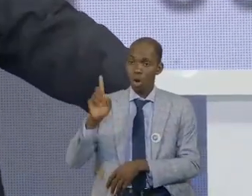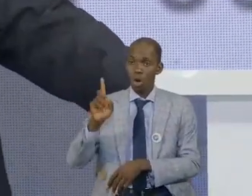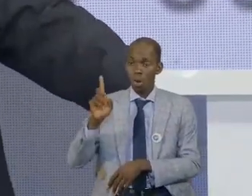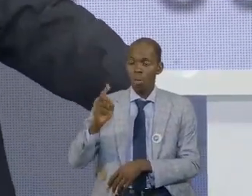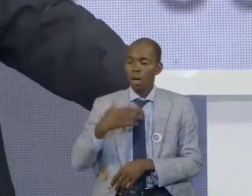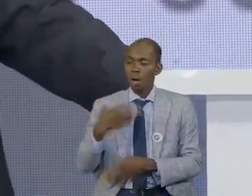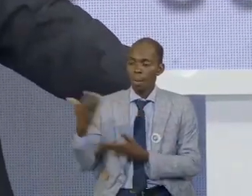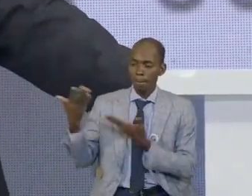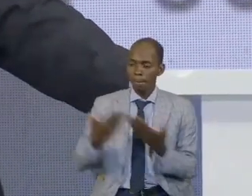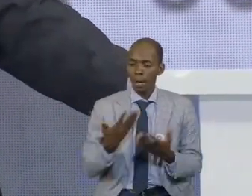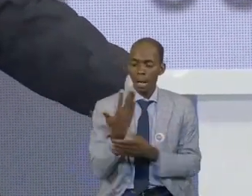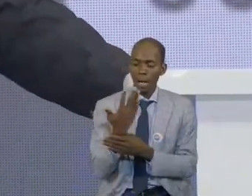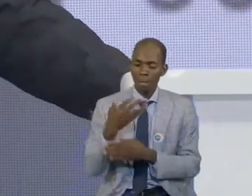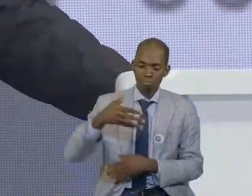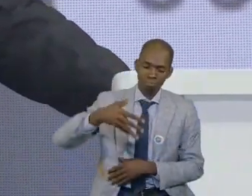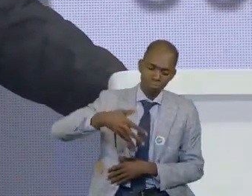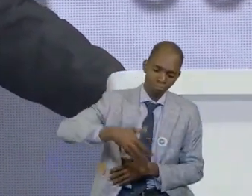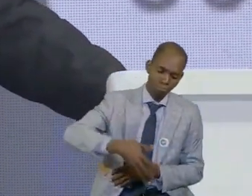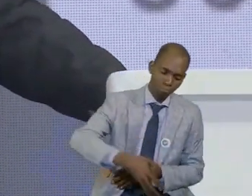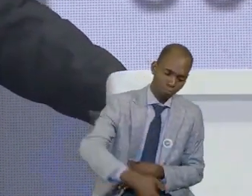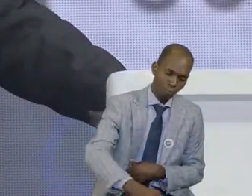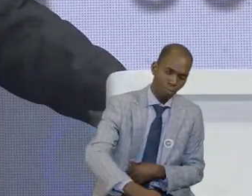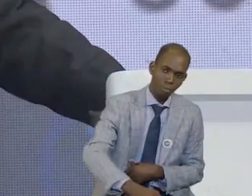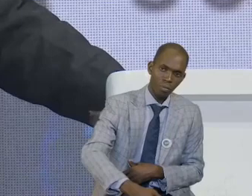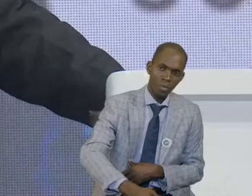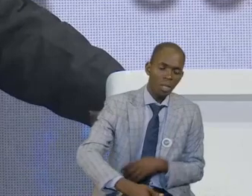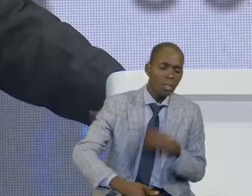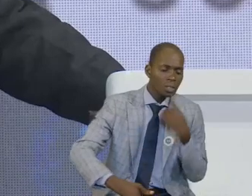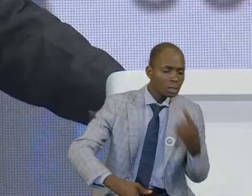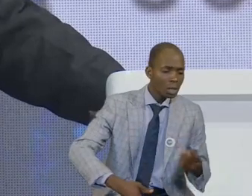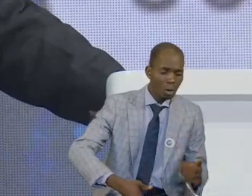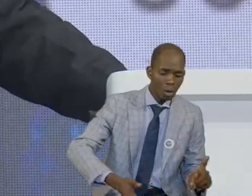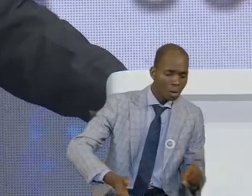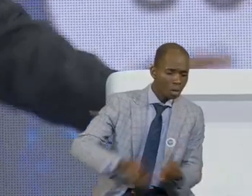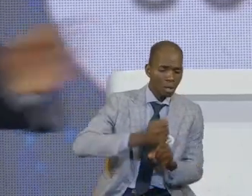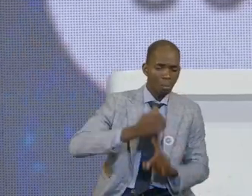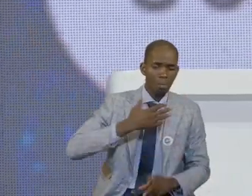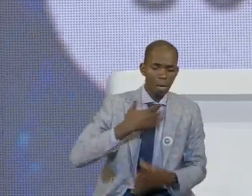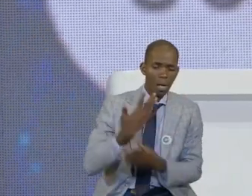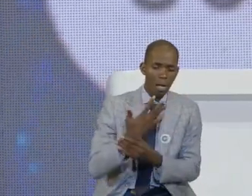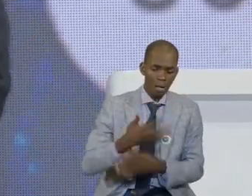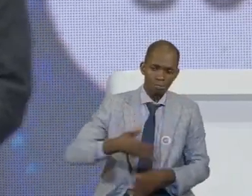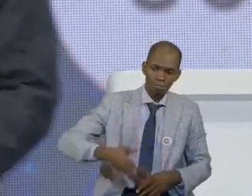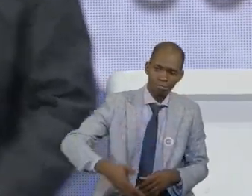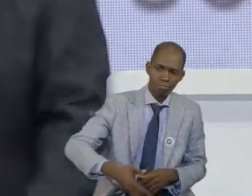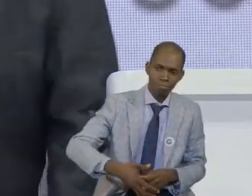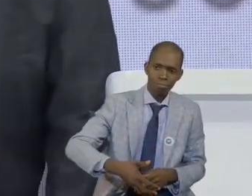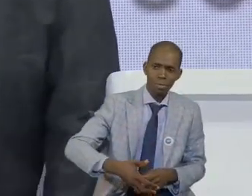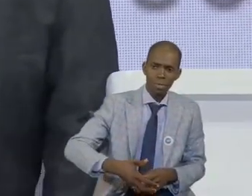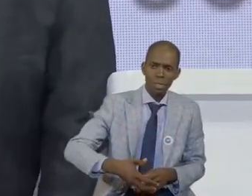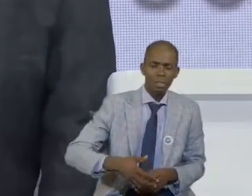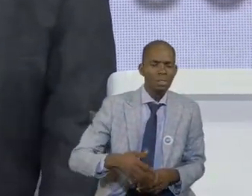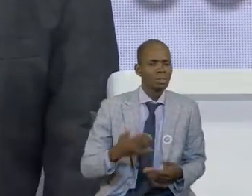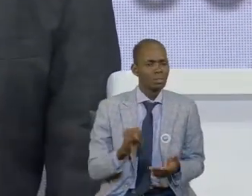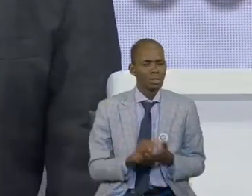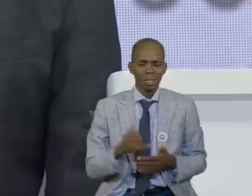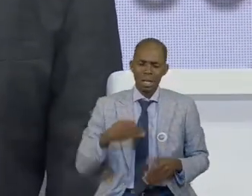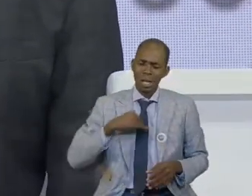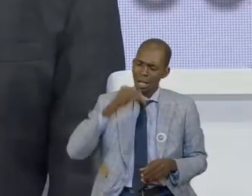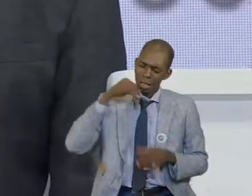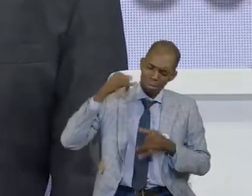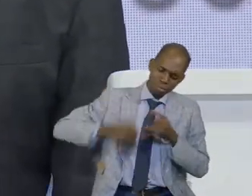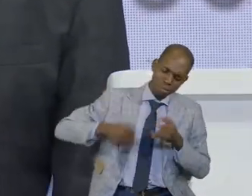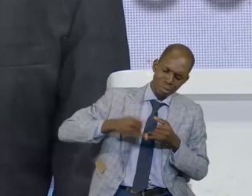down, he shouts, "Hold my hand. I am in the bottom. My hand cannot reach your